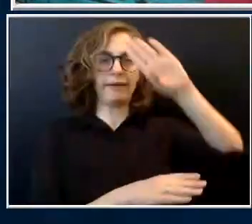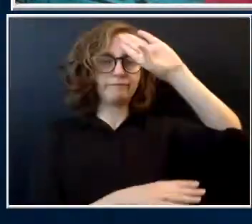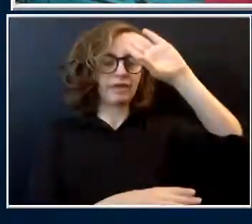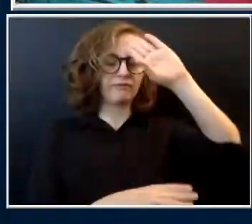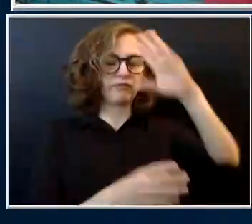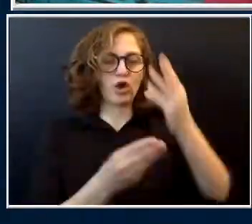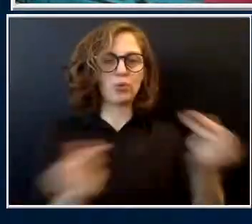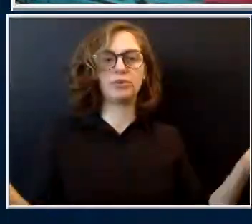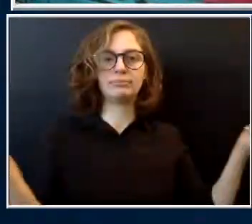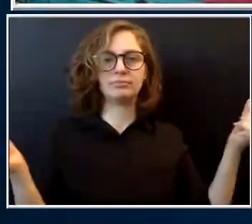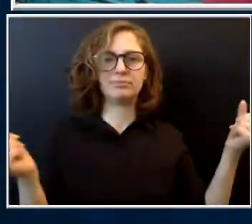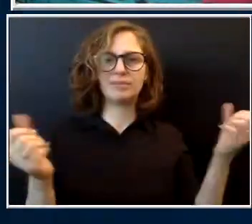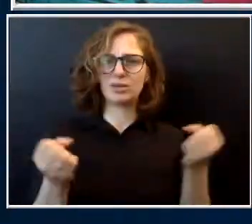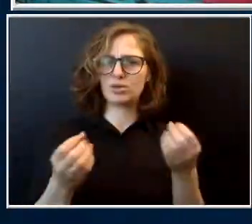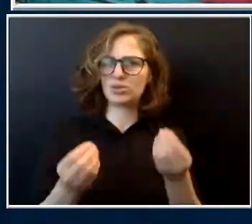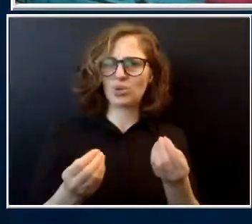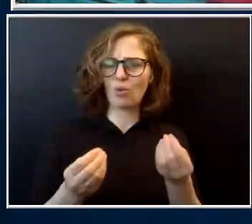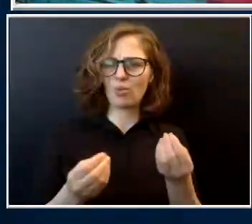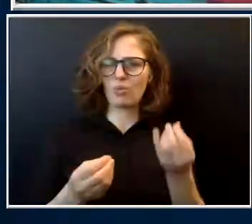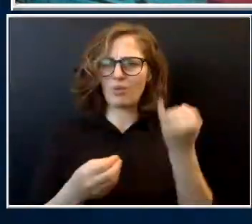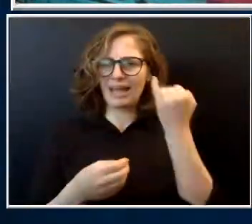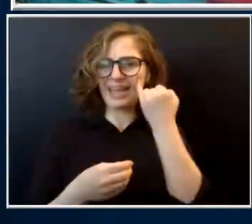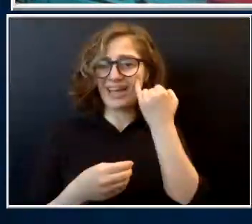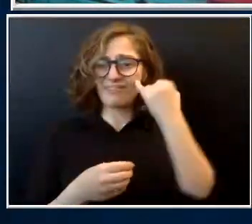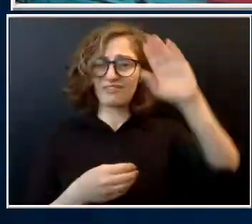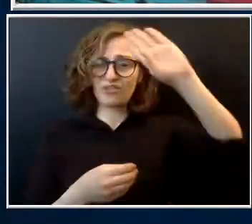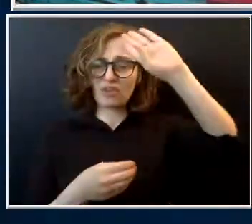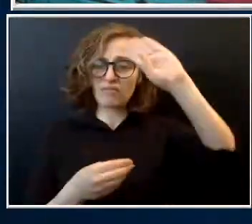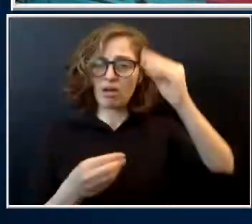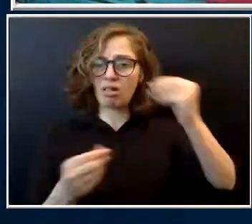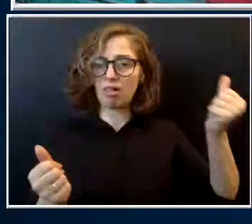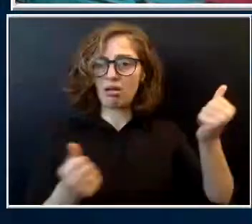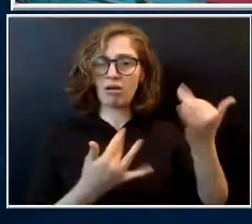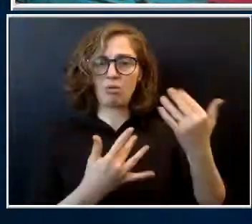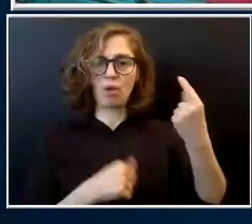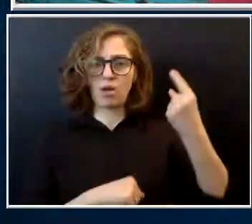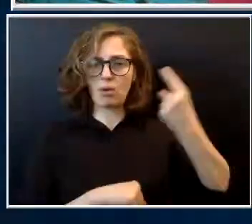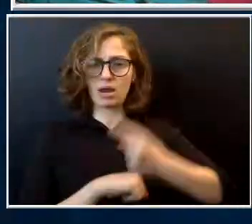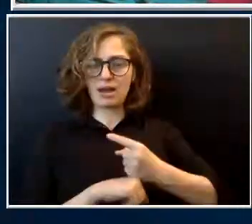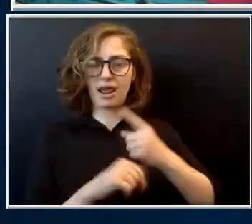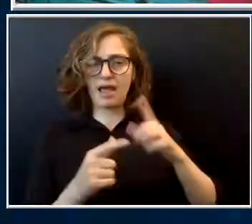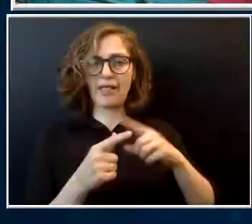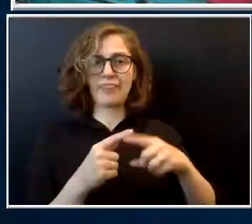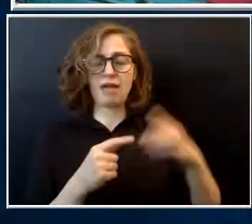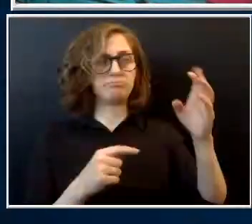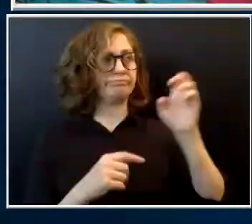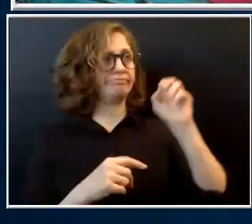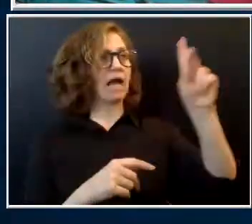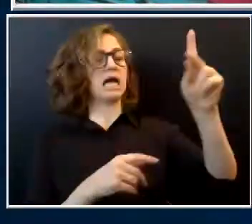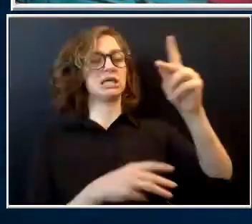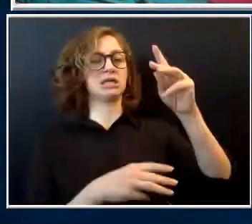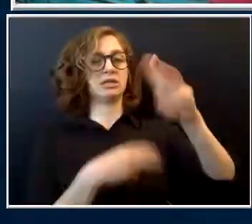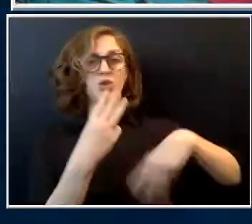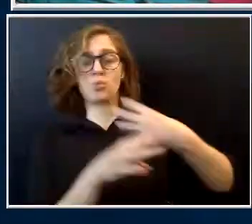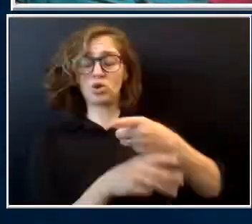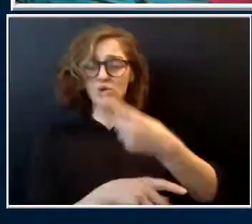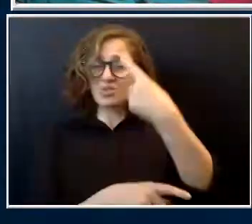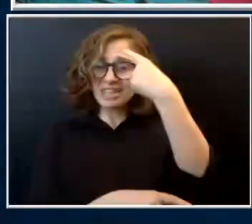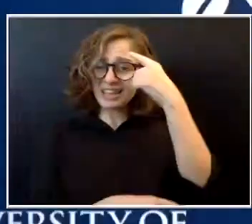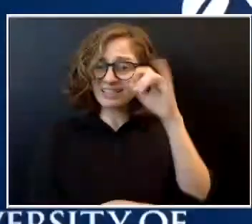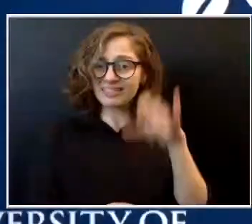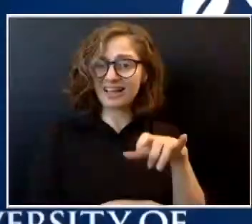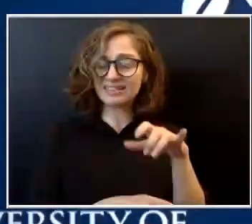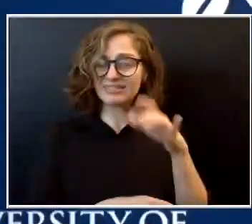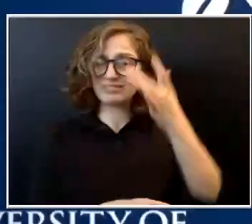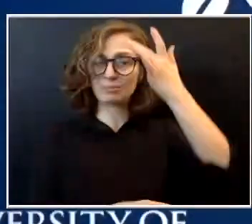stop isolating. Do you think that's a smart change if it happens? Yeah, I mean, I think, again, this